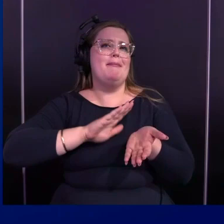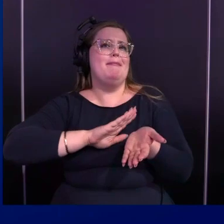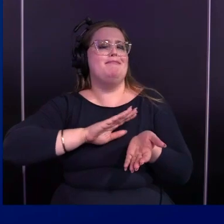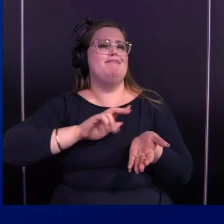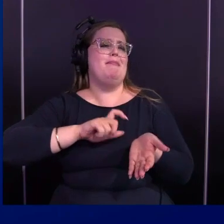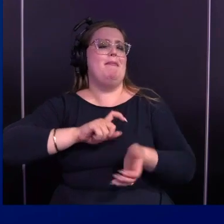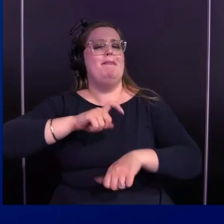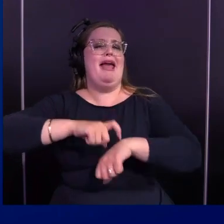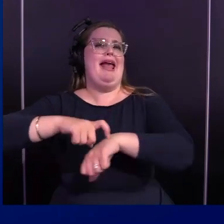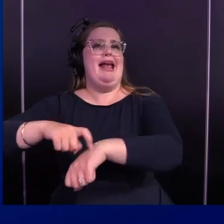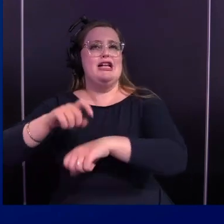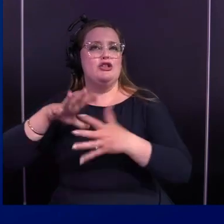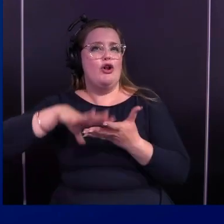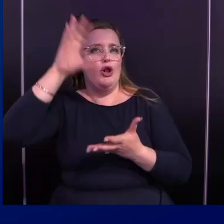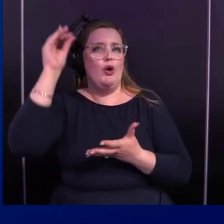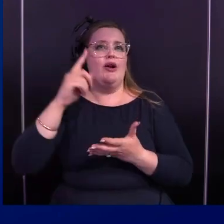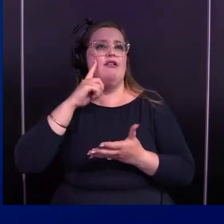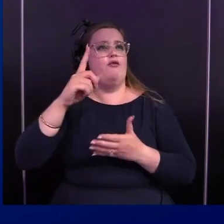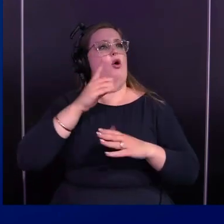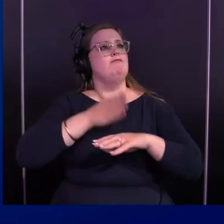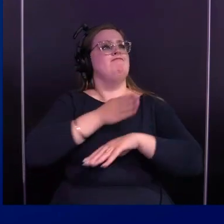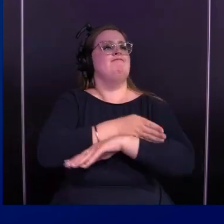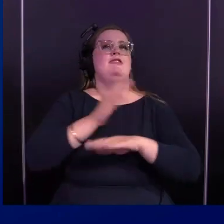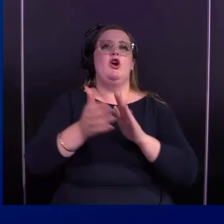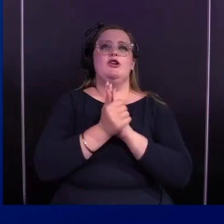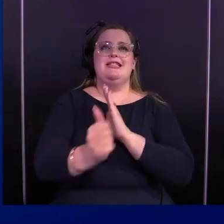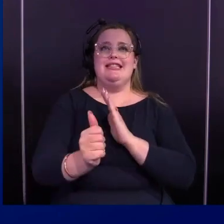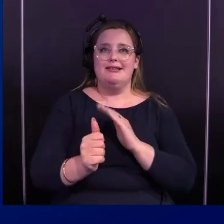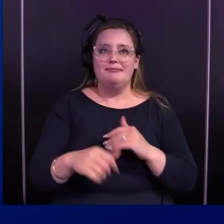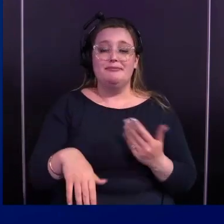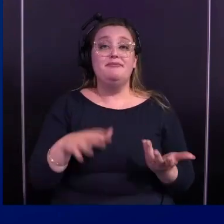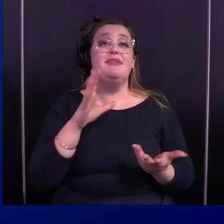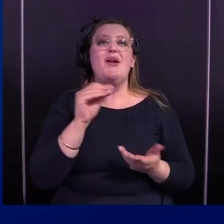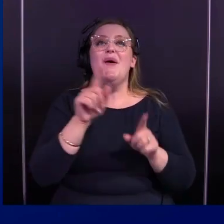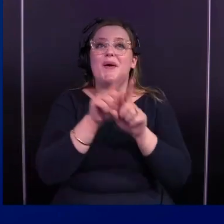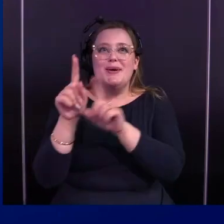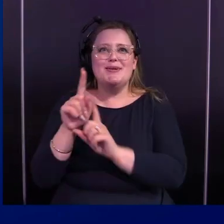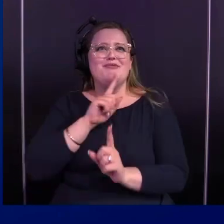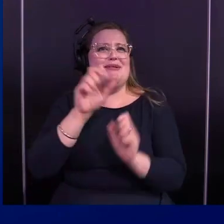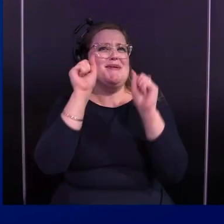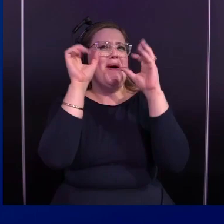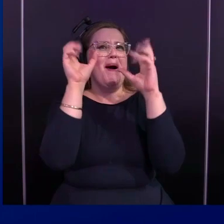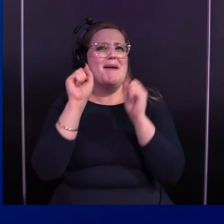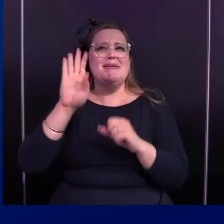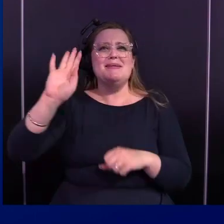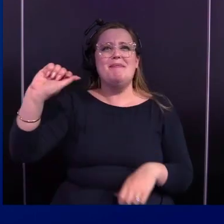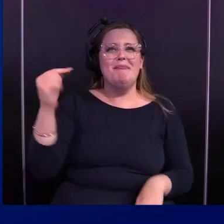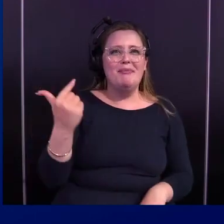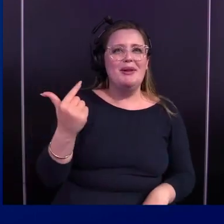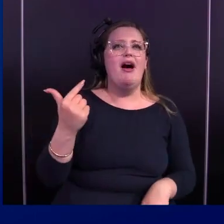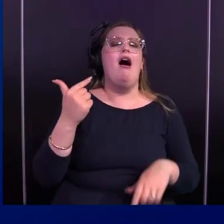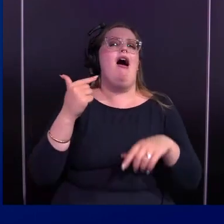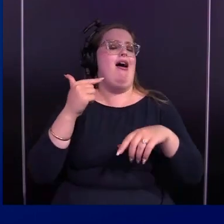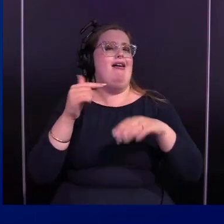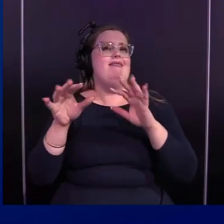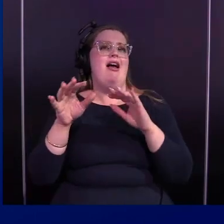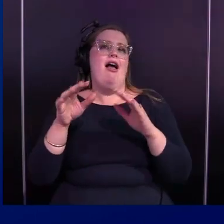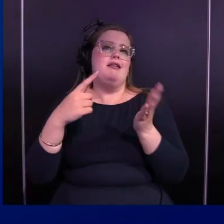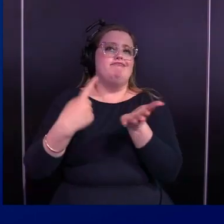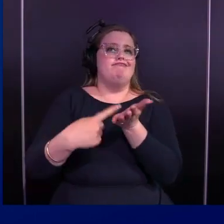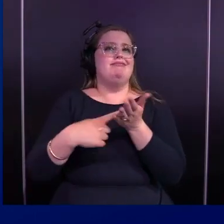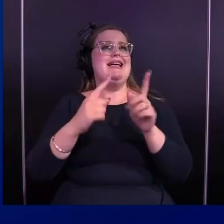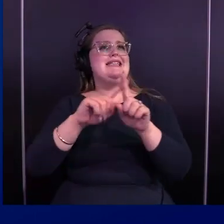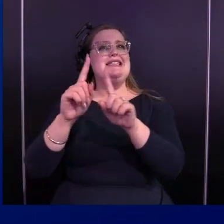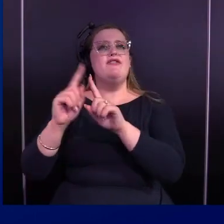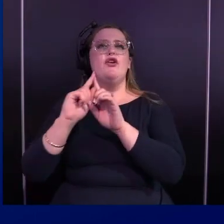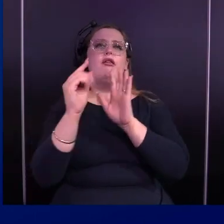on AWS. And then last but not least, a really awesome blog post that covers the different logging sources available within